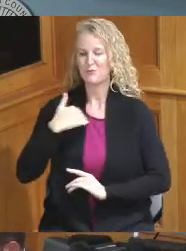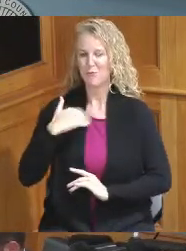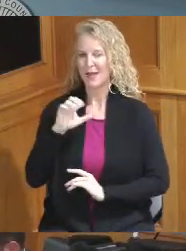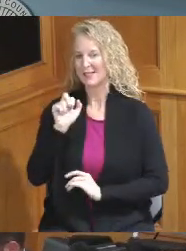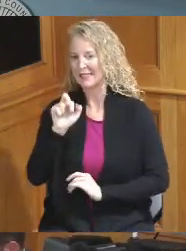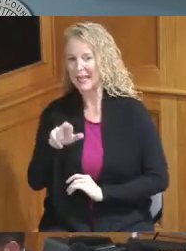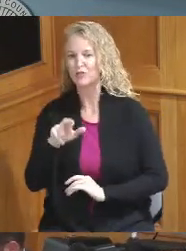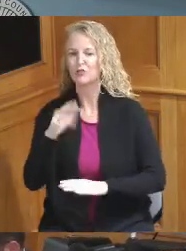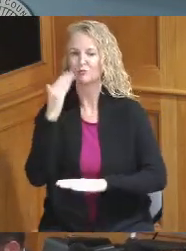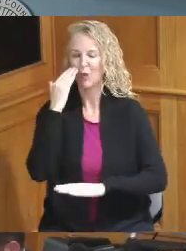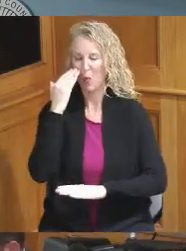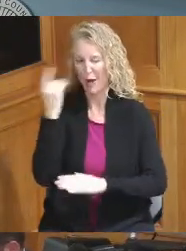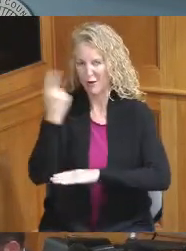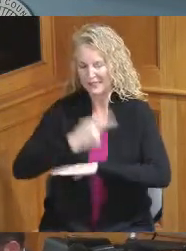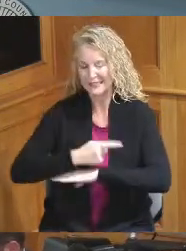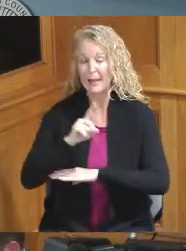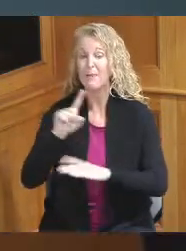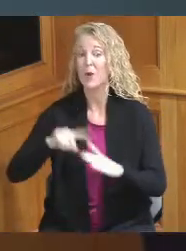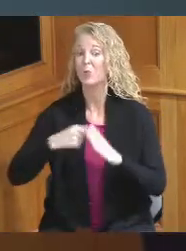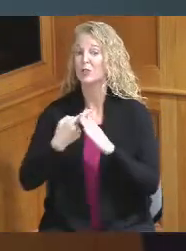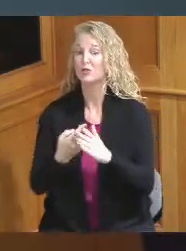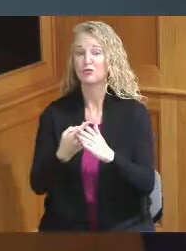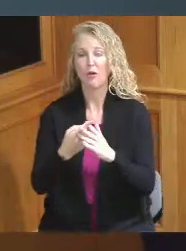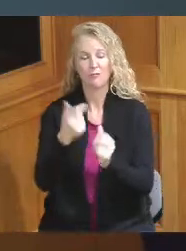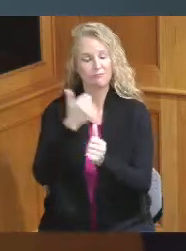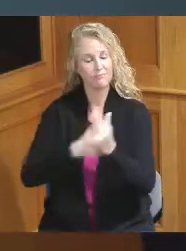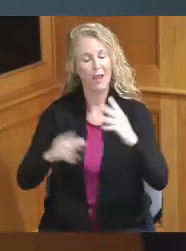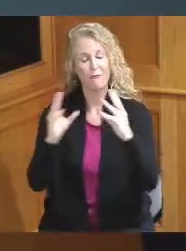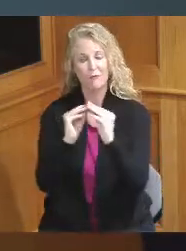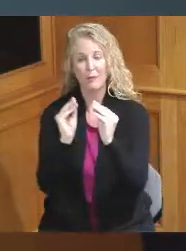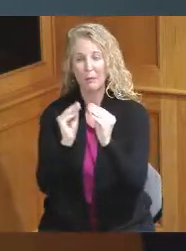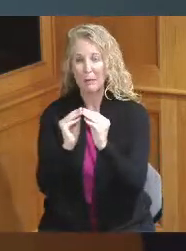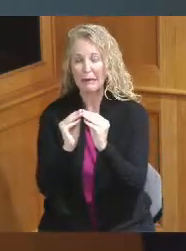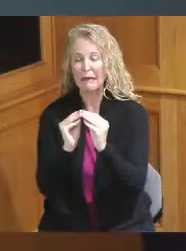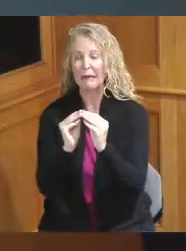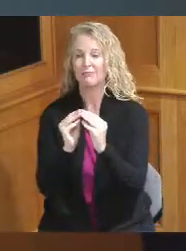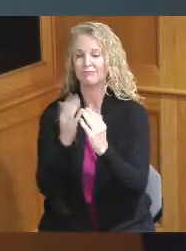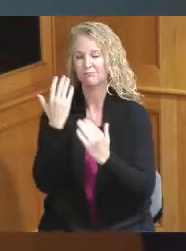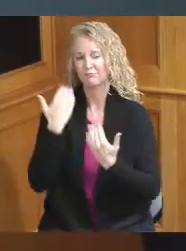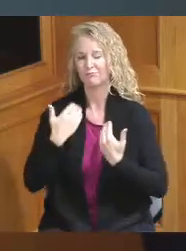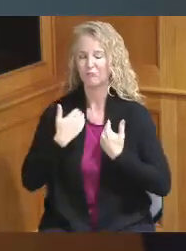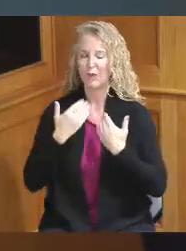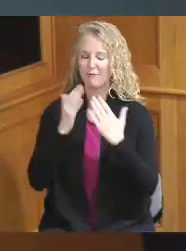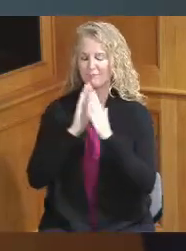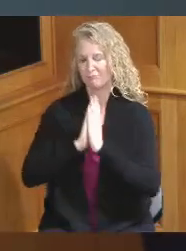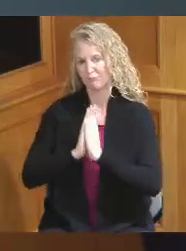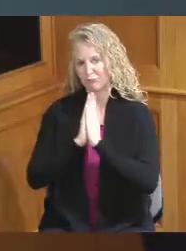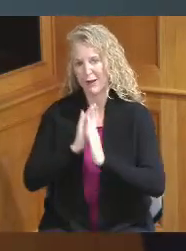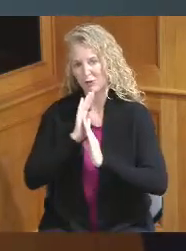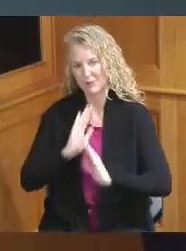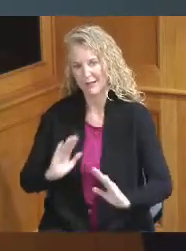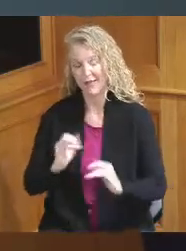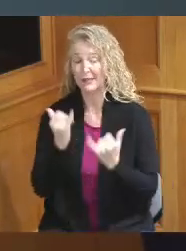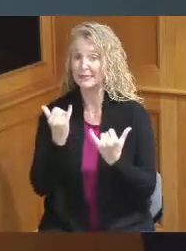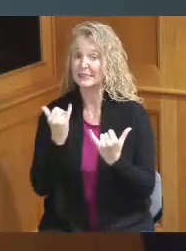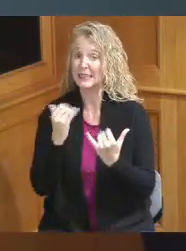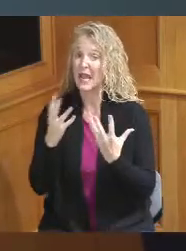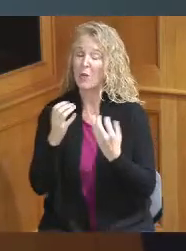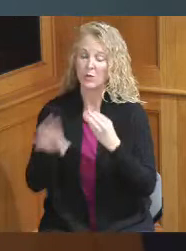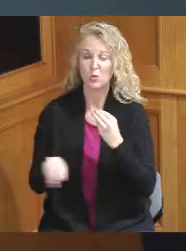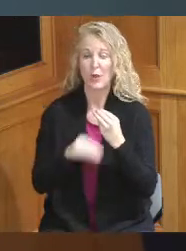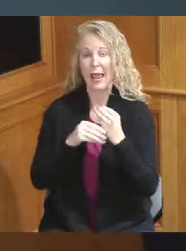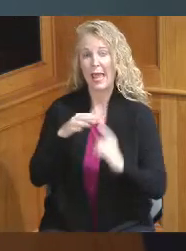here at Hamilton County. But we start every meeting with silent prayer, and I'd like to add a prayer